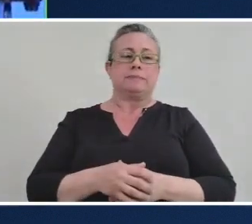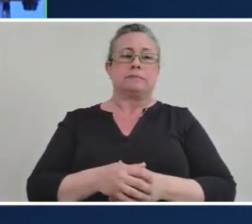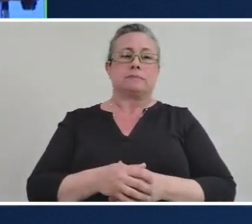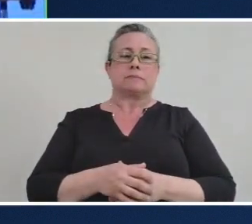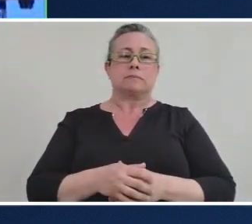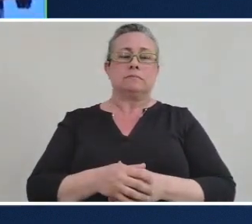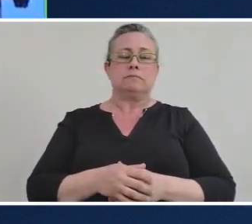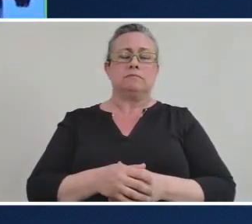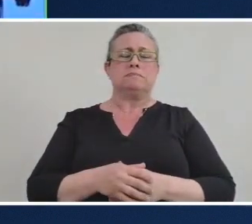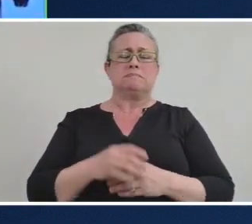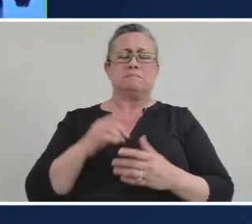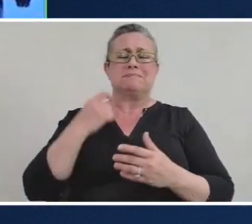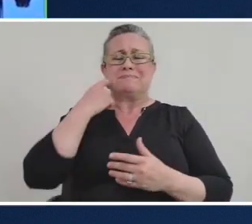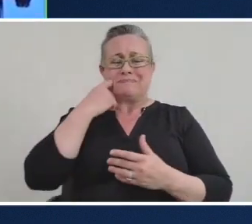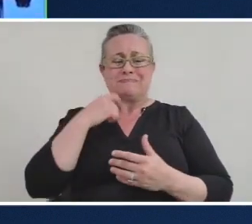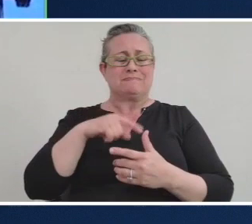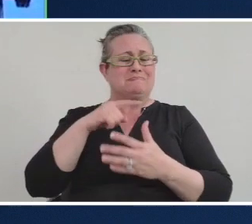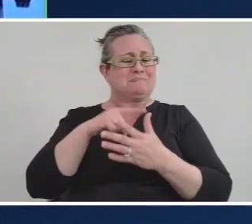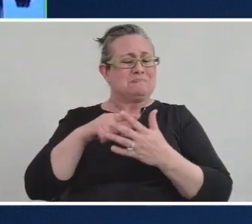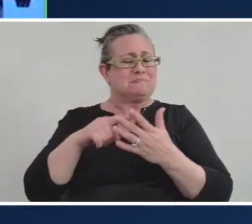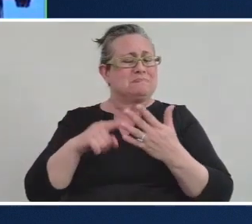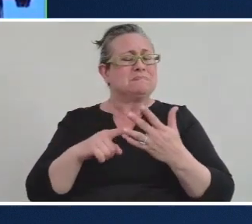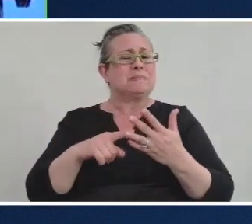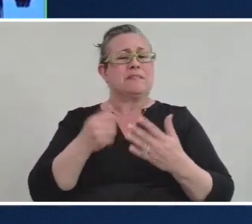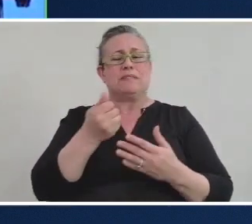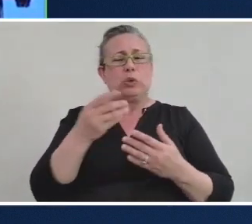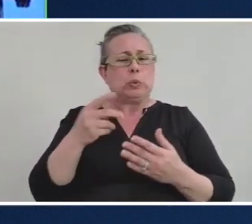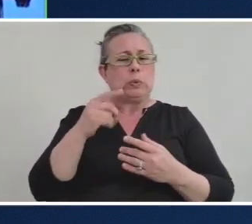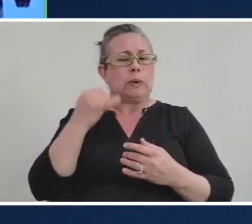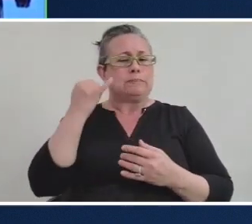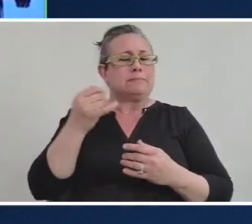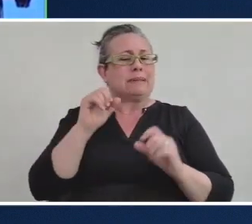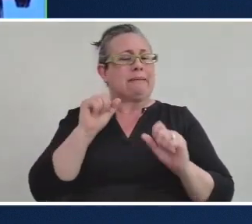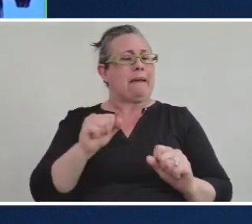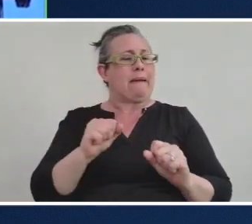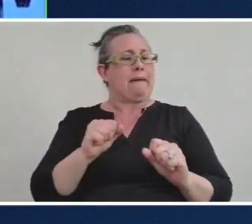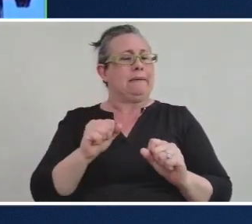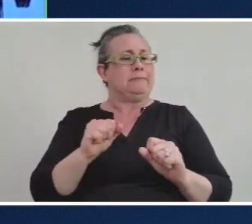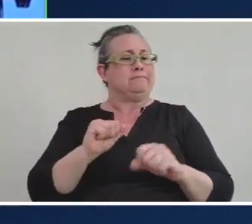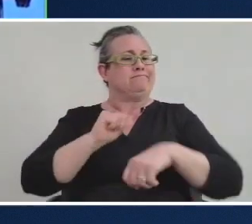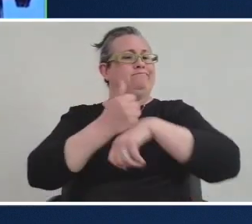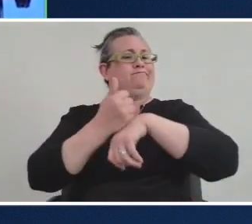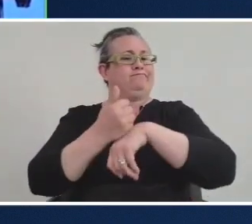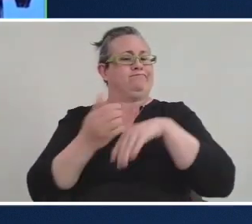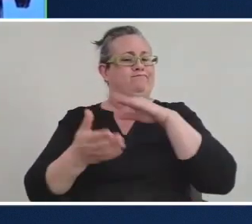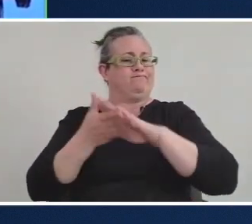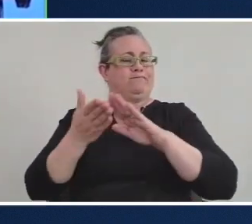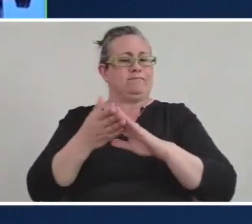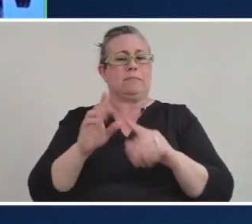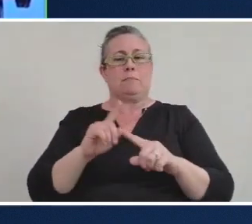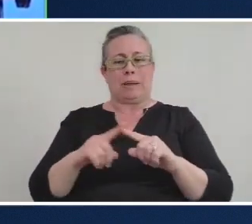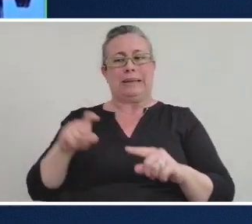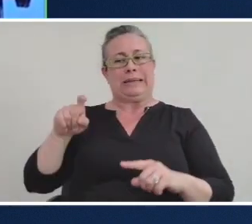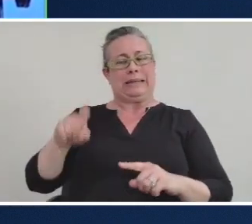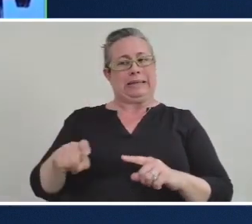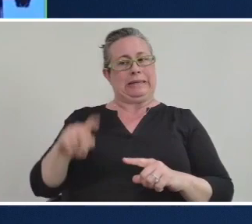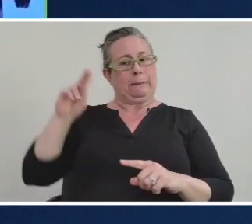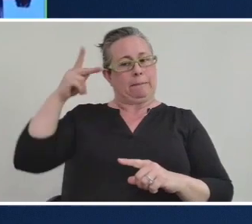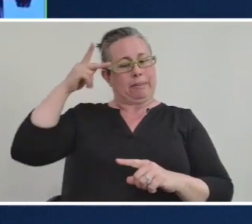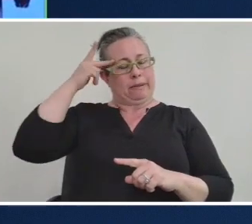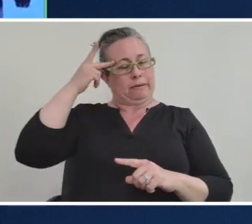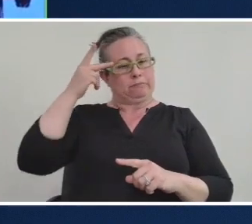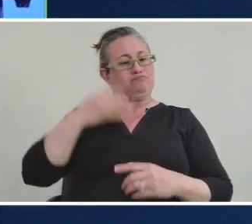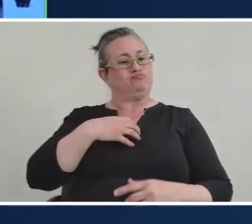ideas that we can implement, I think, very easily. We just need some real will, political will, across the